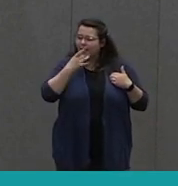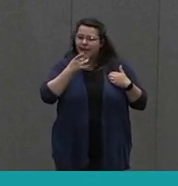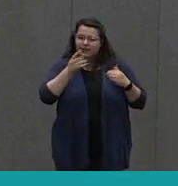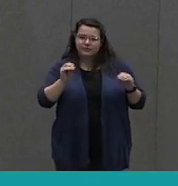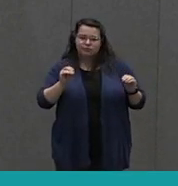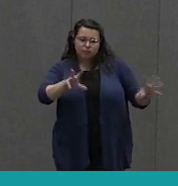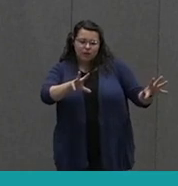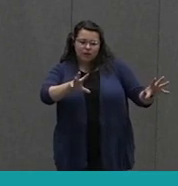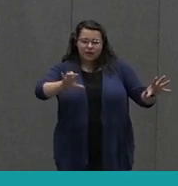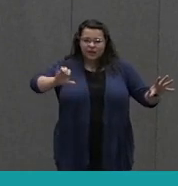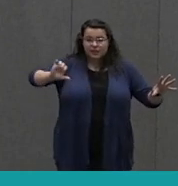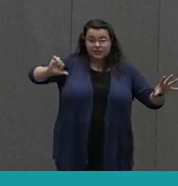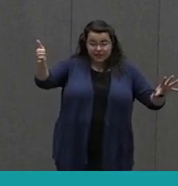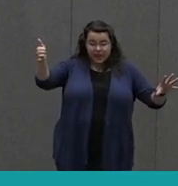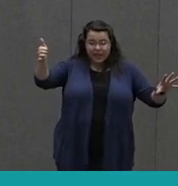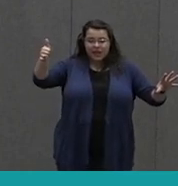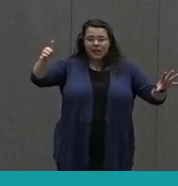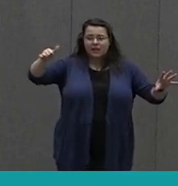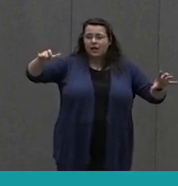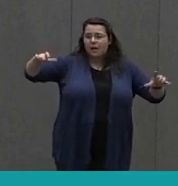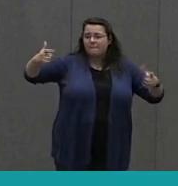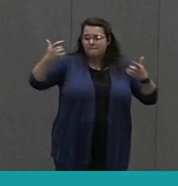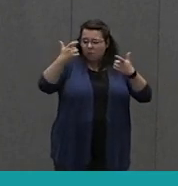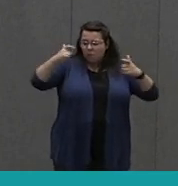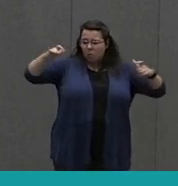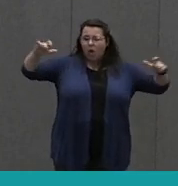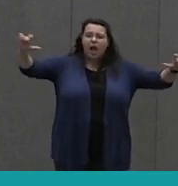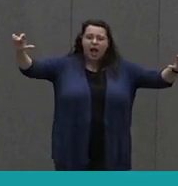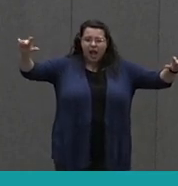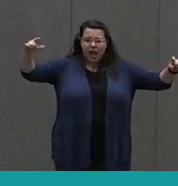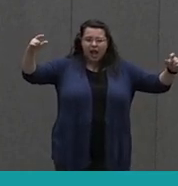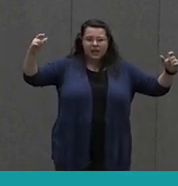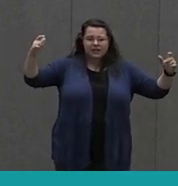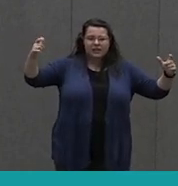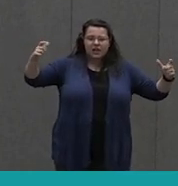crush the trash. Crush,